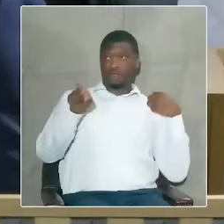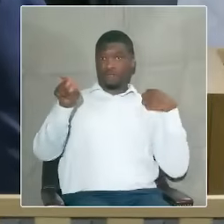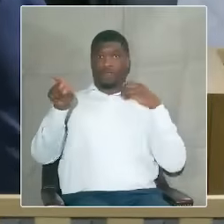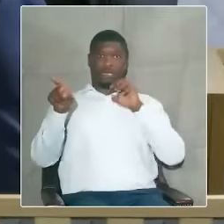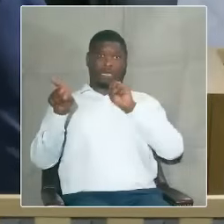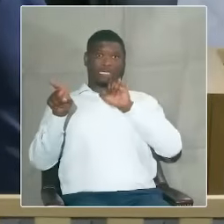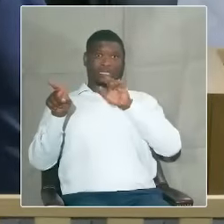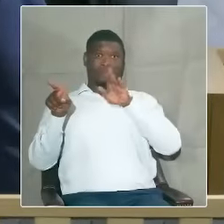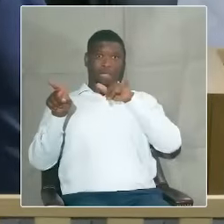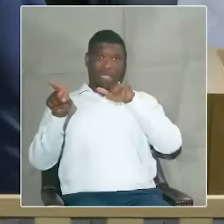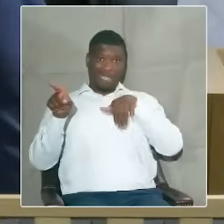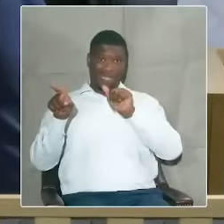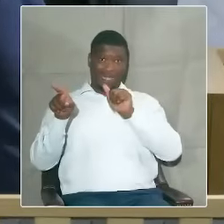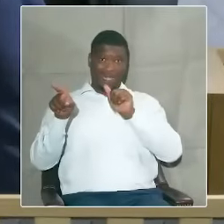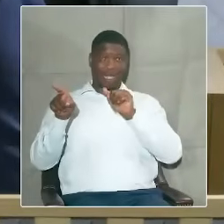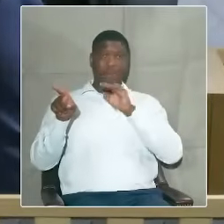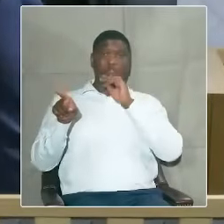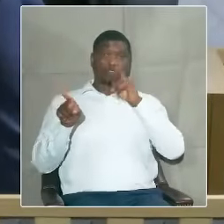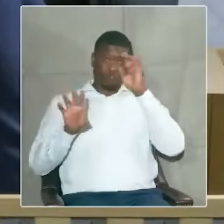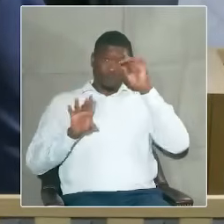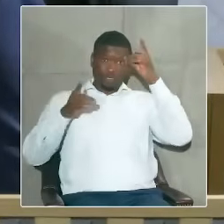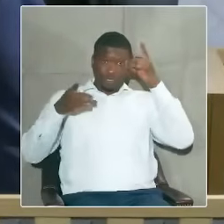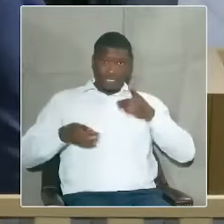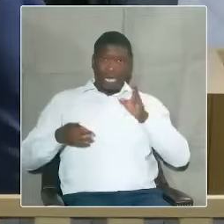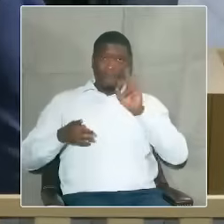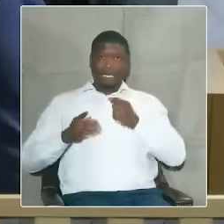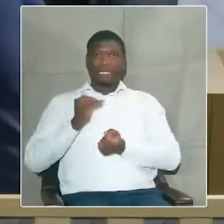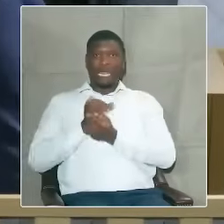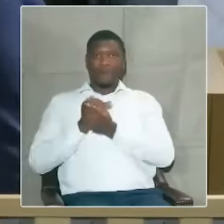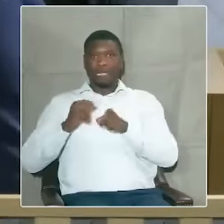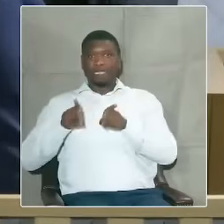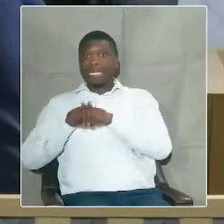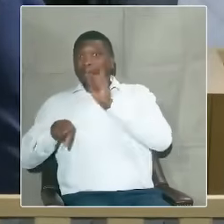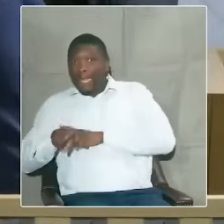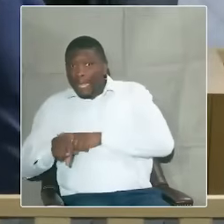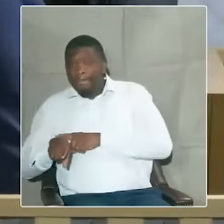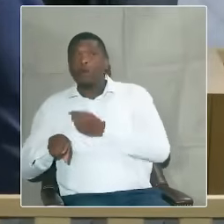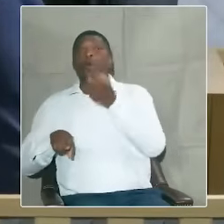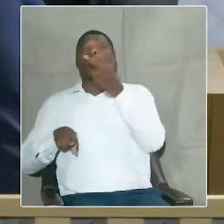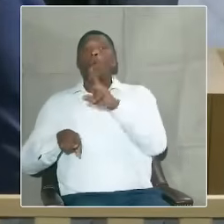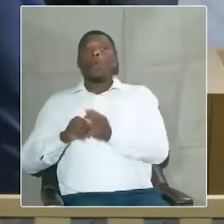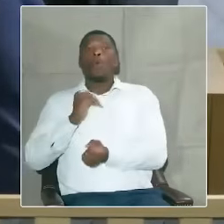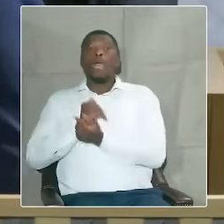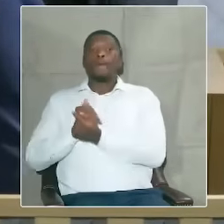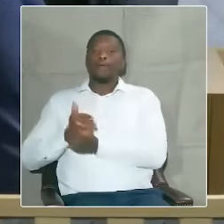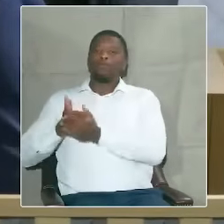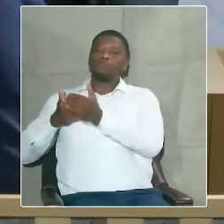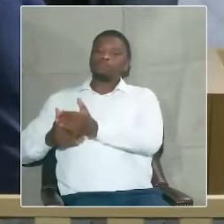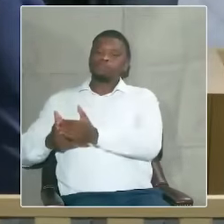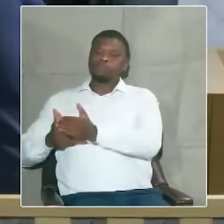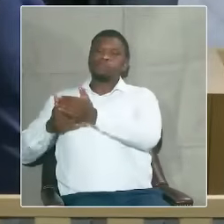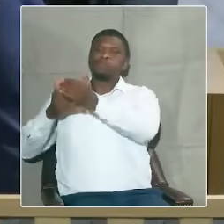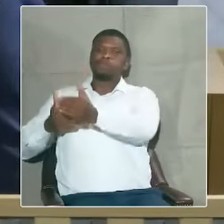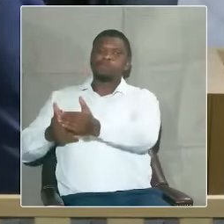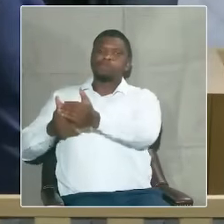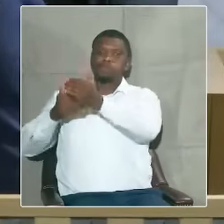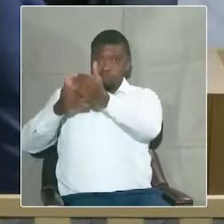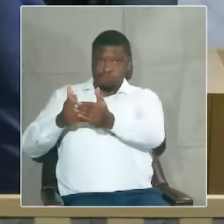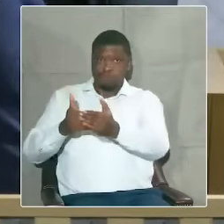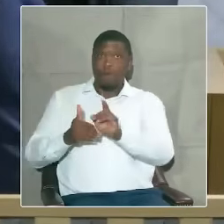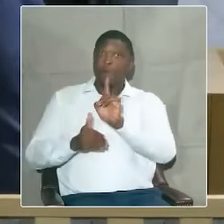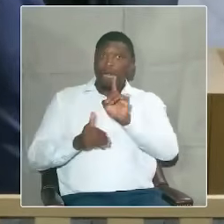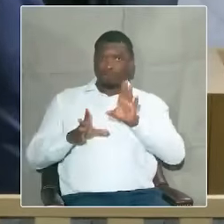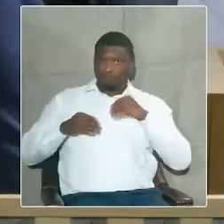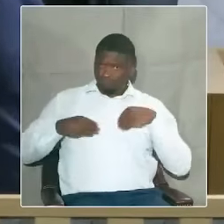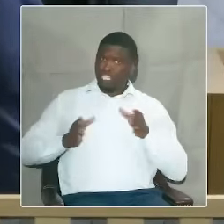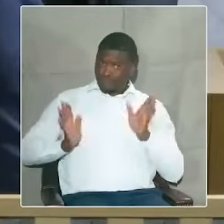Sibiya was whether this should be immediate, which is what the minister and Lieutenant General Sibiya wanted,